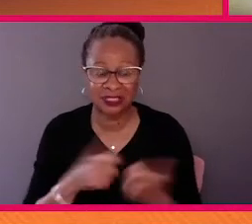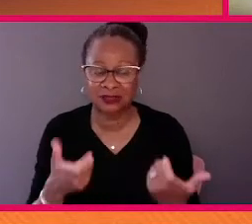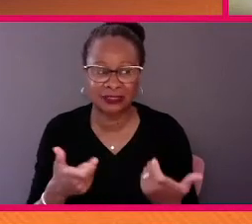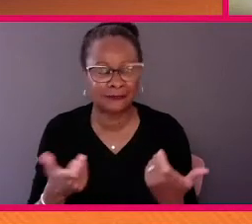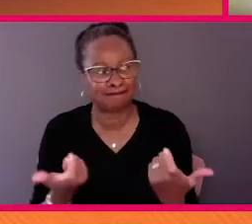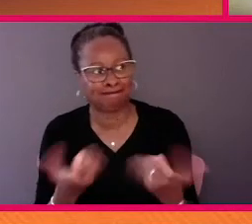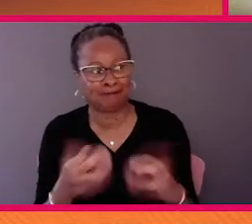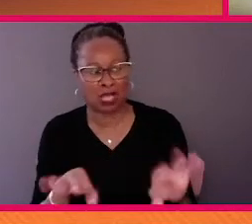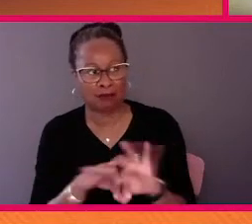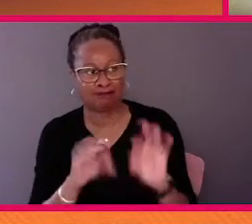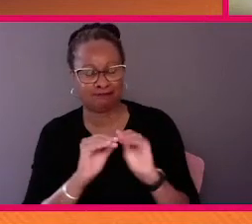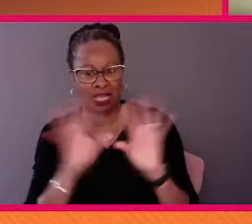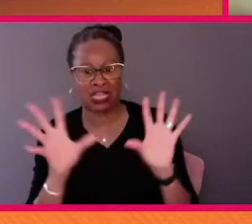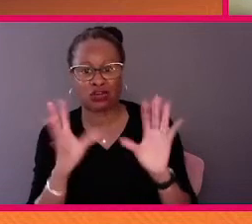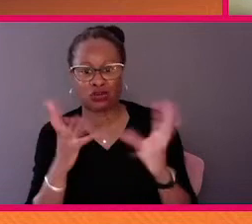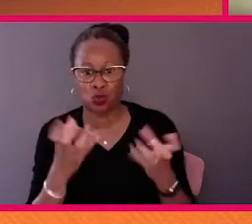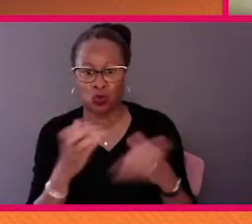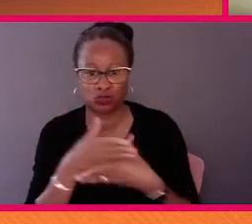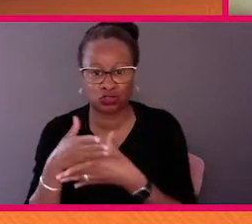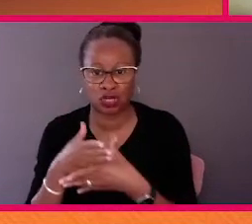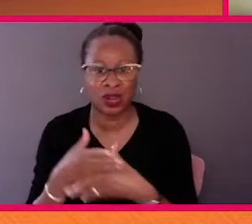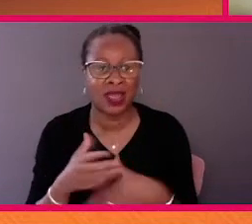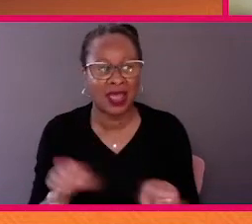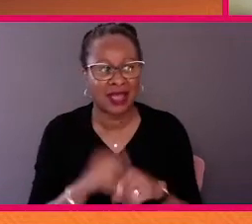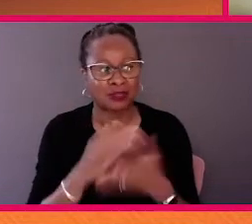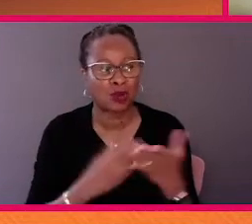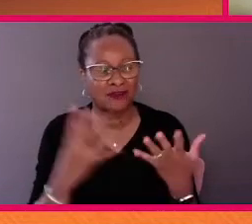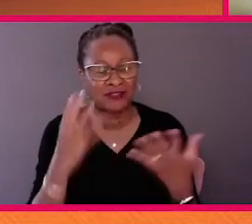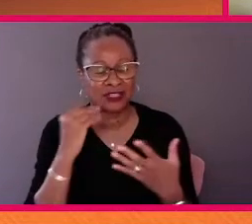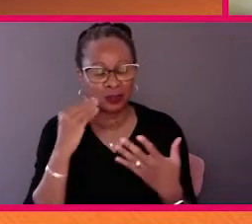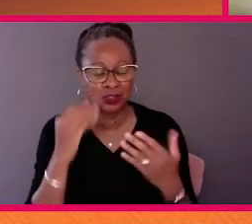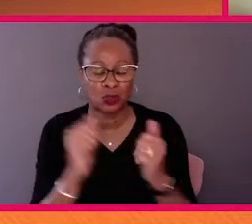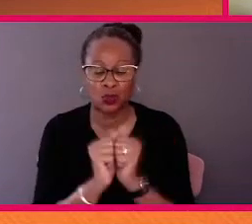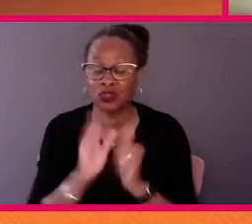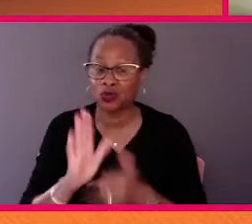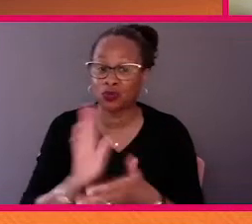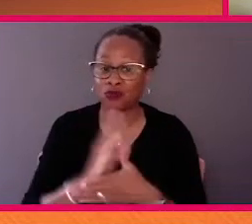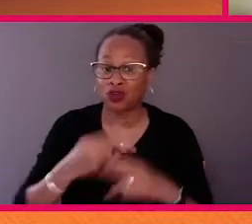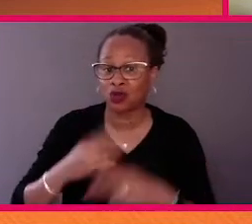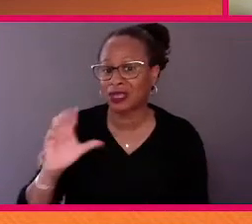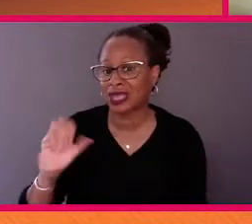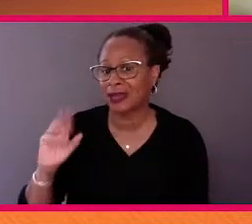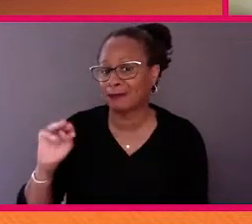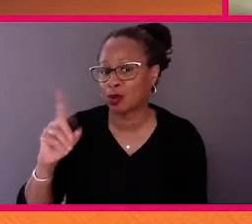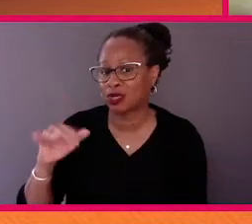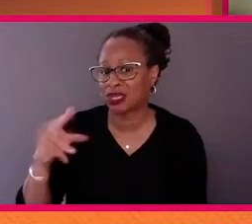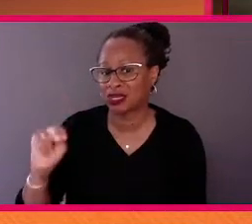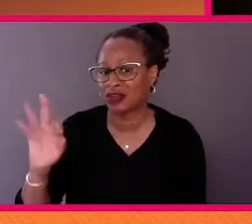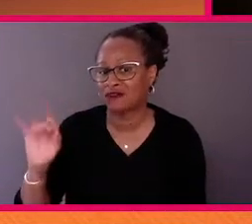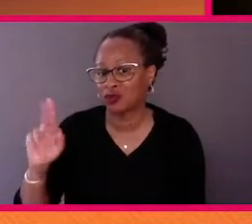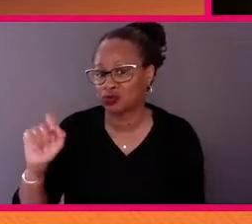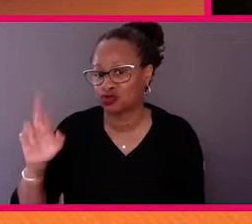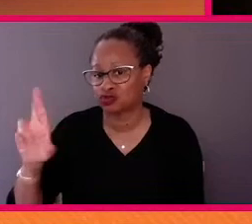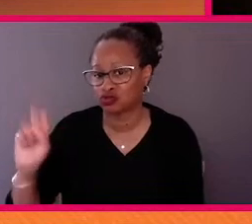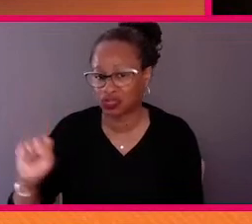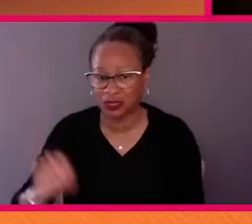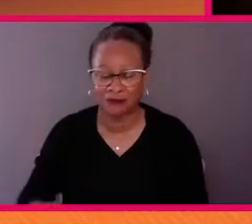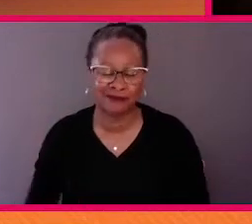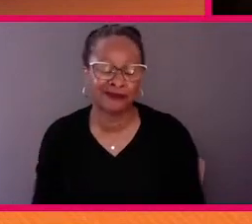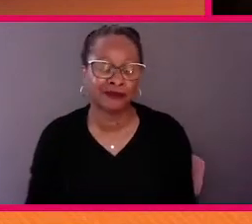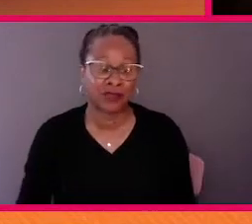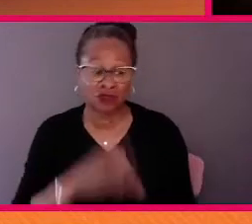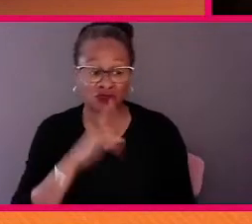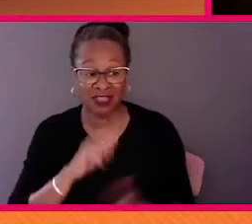share as part of what this experience has been for you with Cambodian Futures? Yeah, that's a great question. A lot